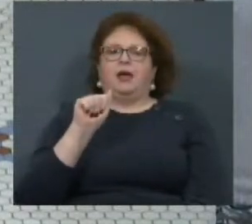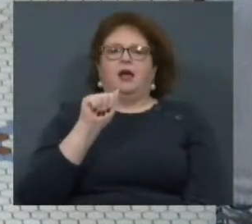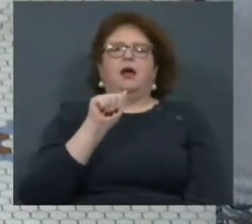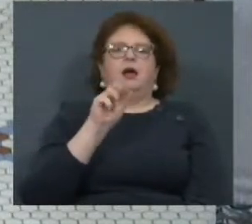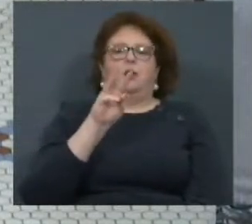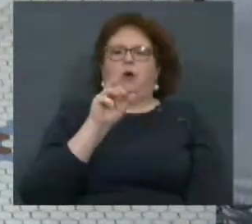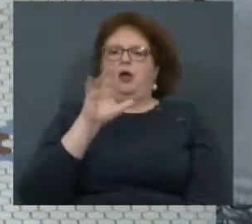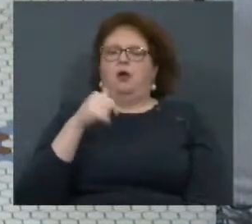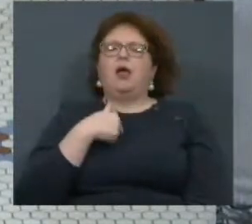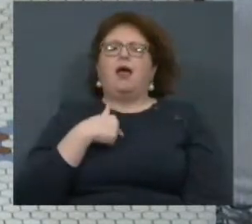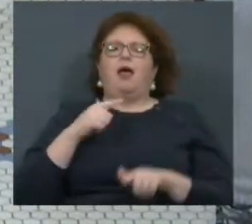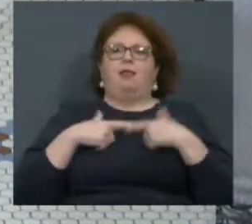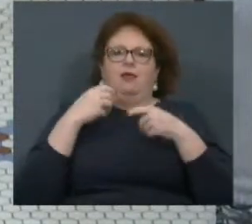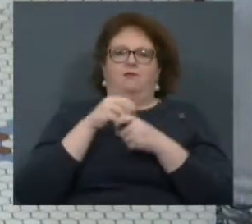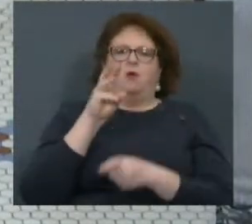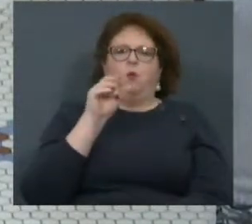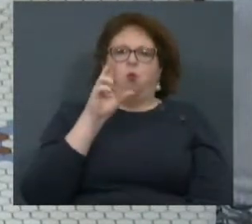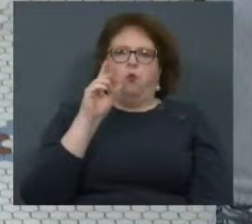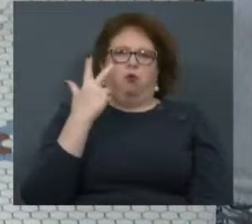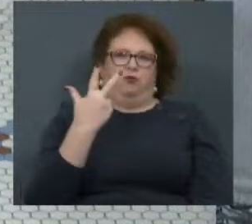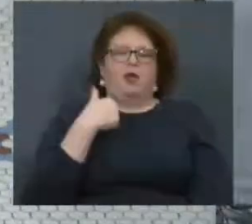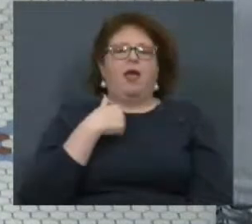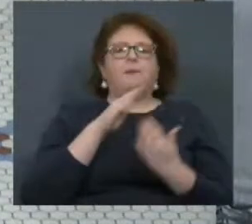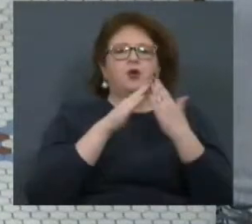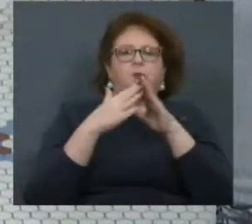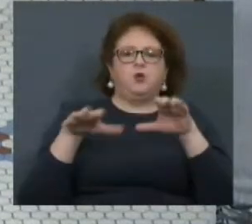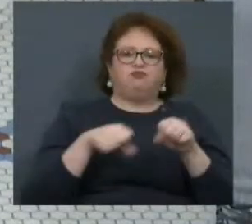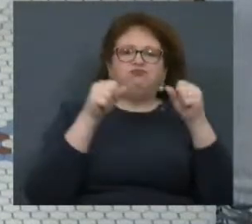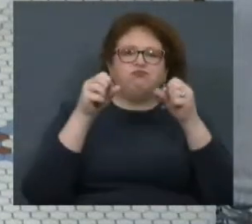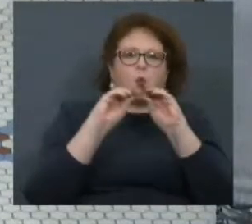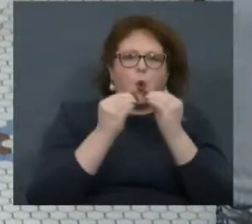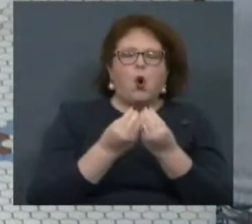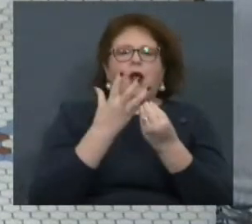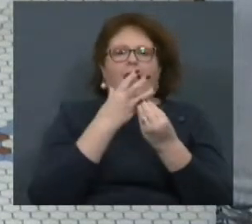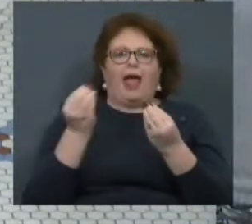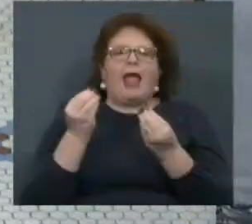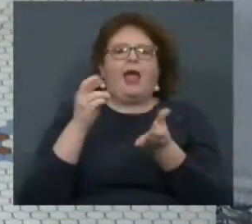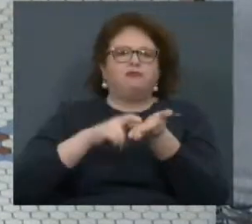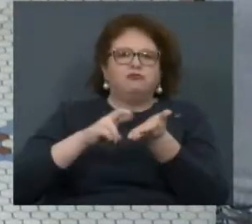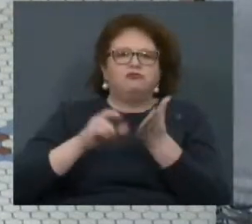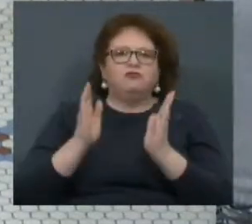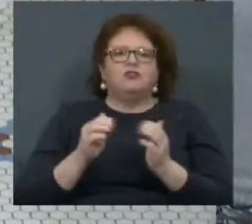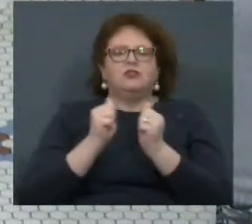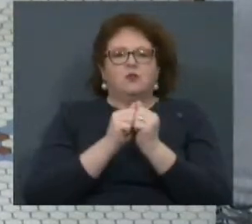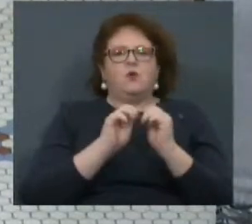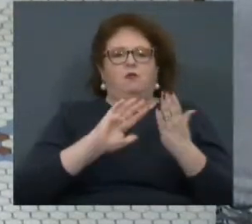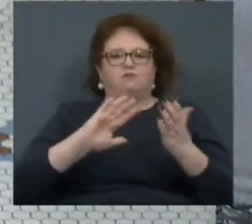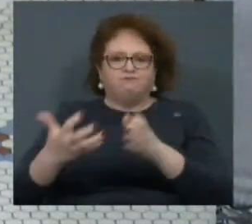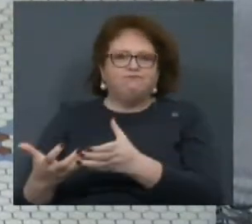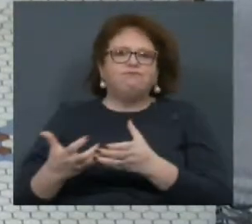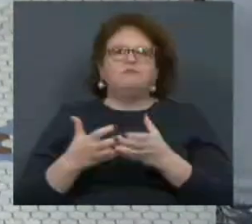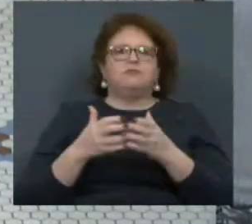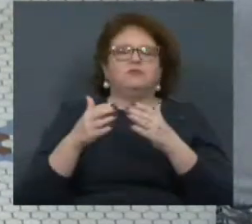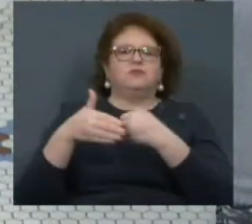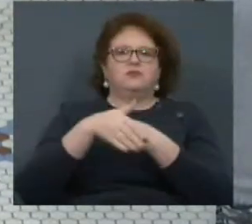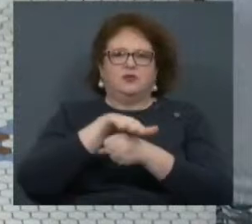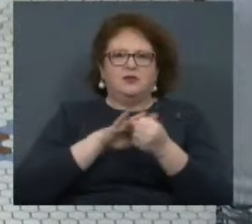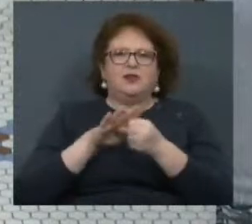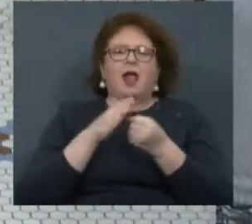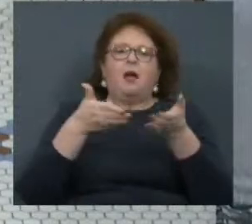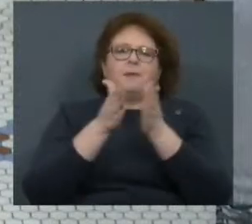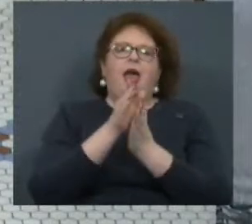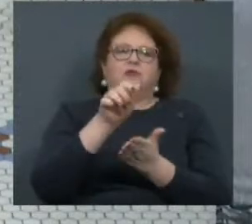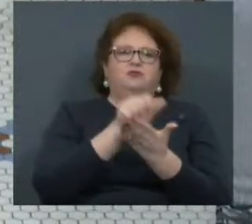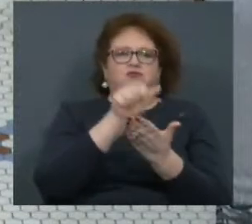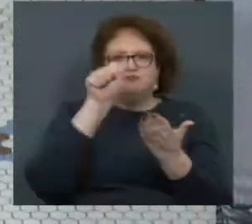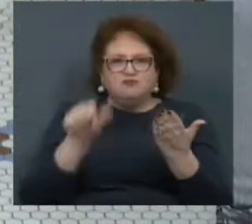a community organizer and researcher with a master's in social work. I'm here asking you to remove item 1 from the consent